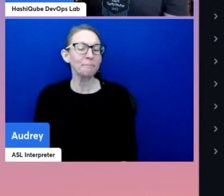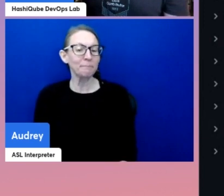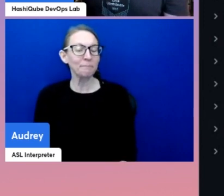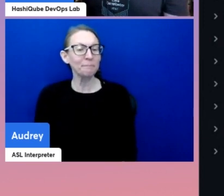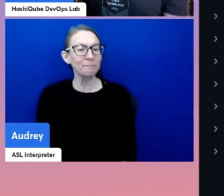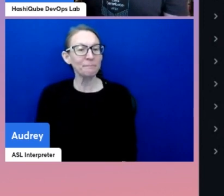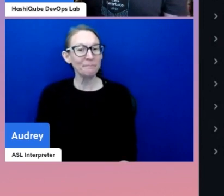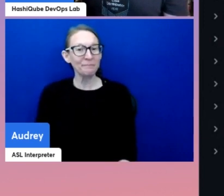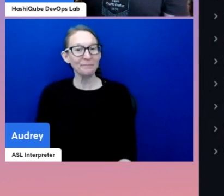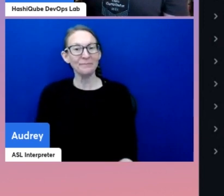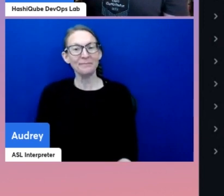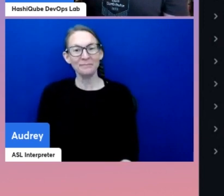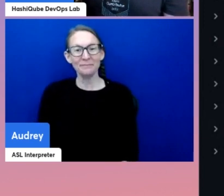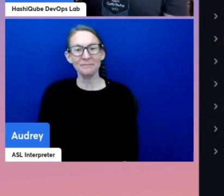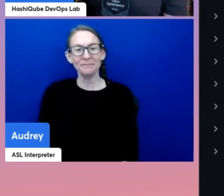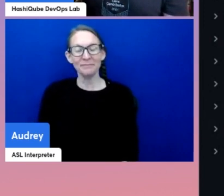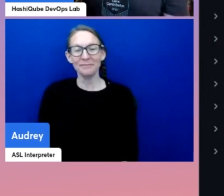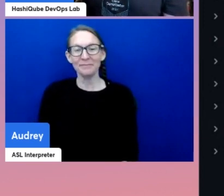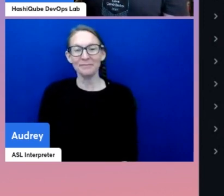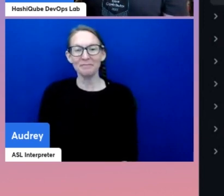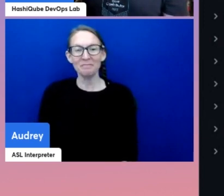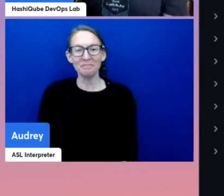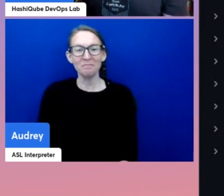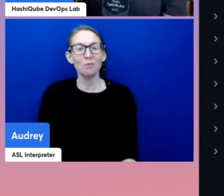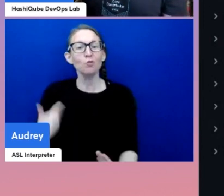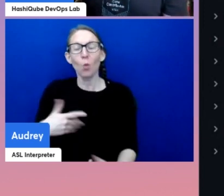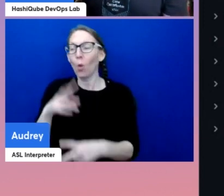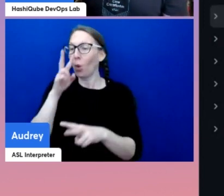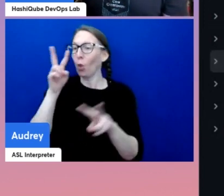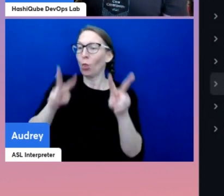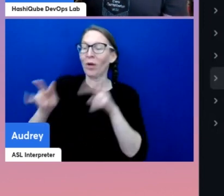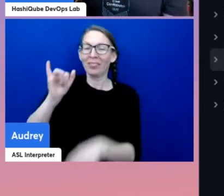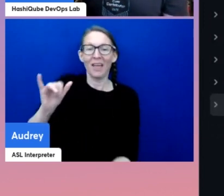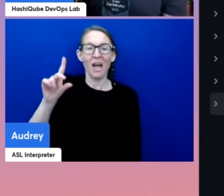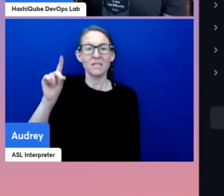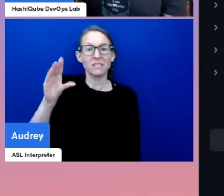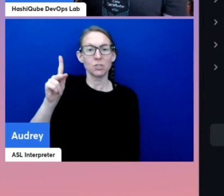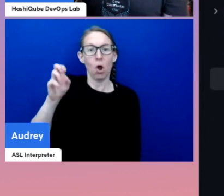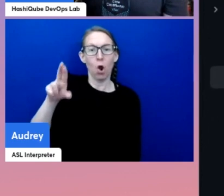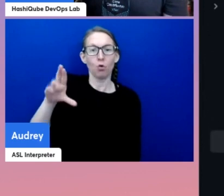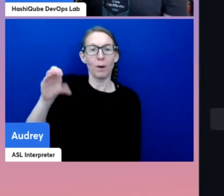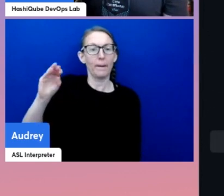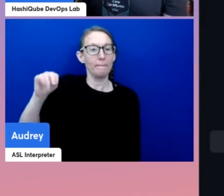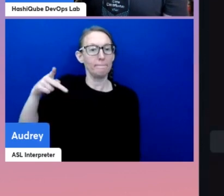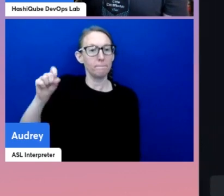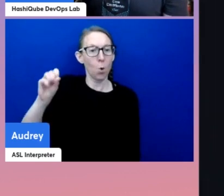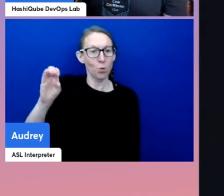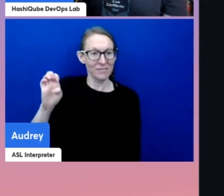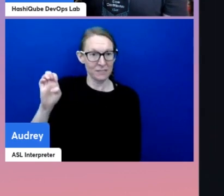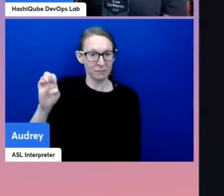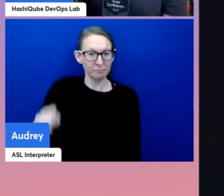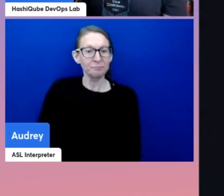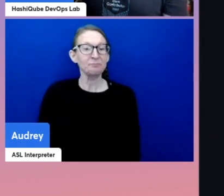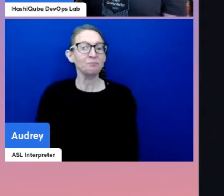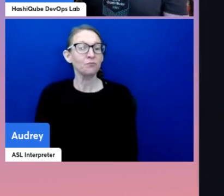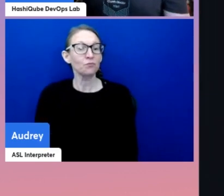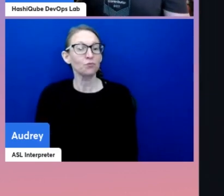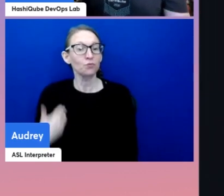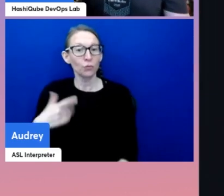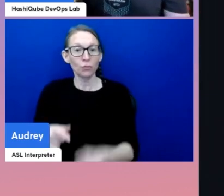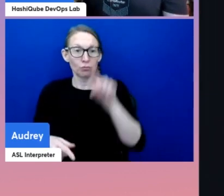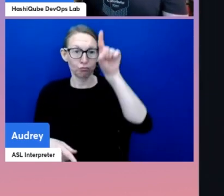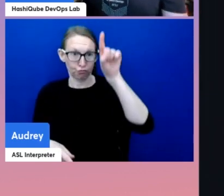Now, let's look at the Docker compose file. So if we look at this Docker compose